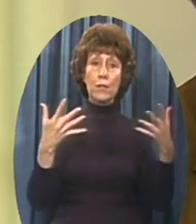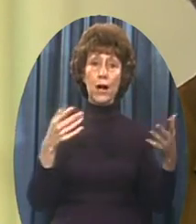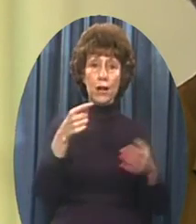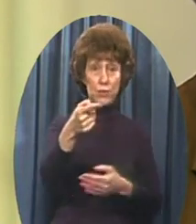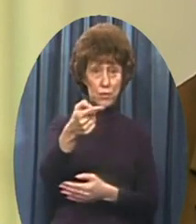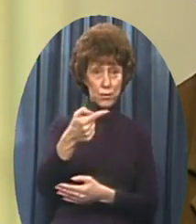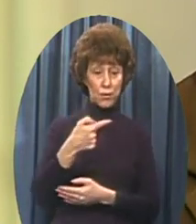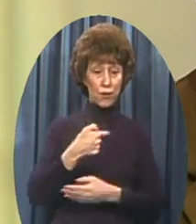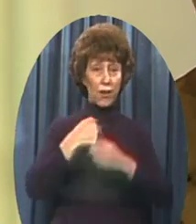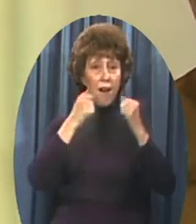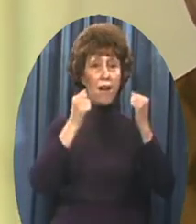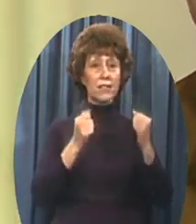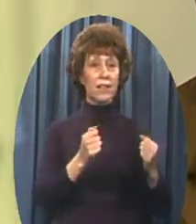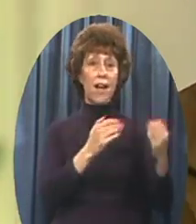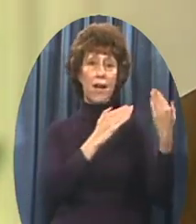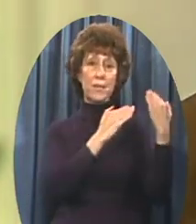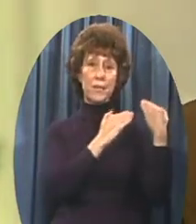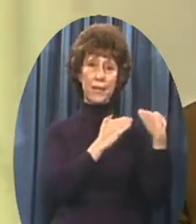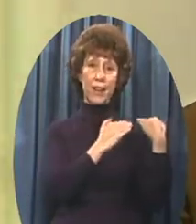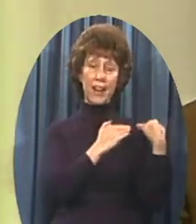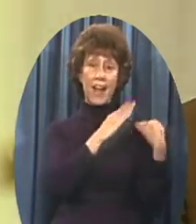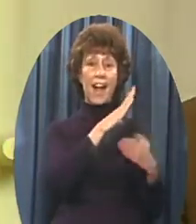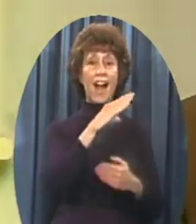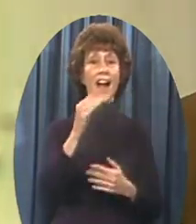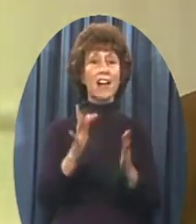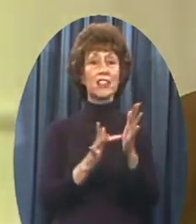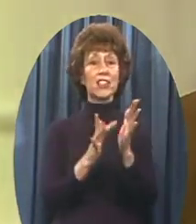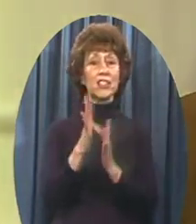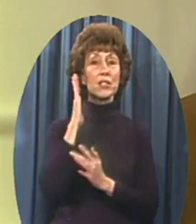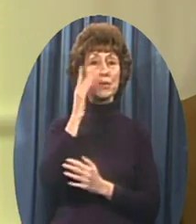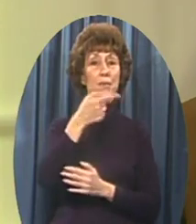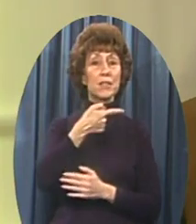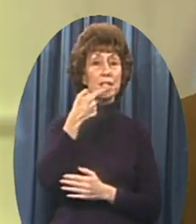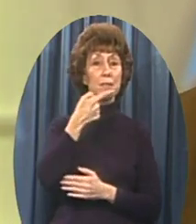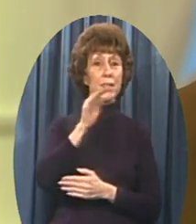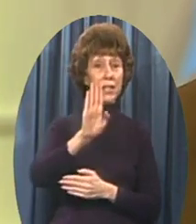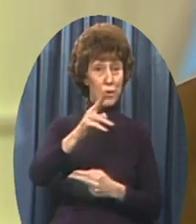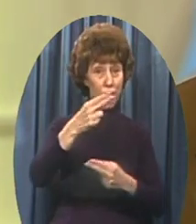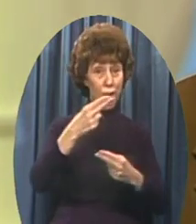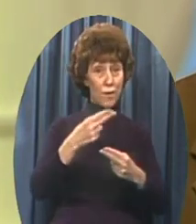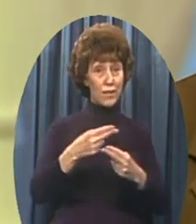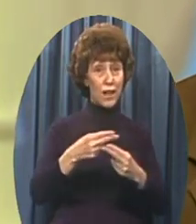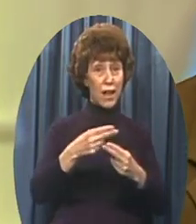bear. And he'll speak your name to